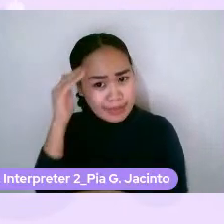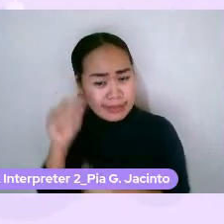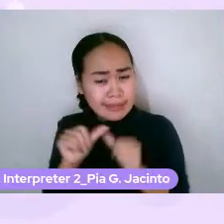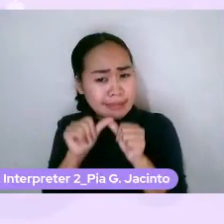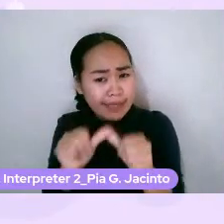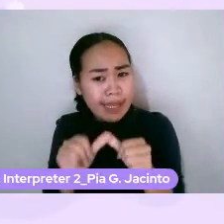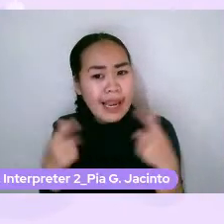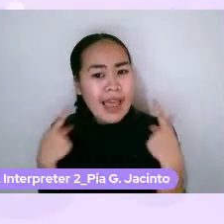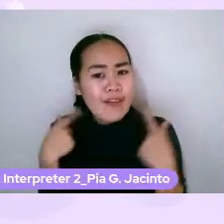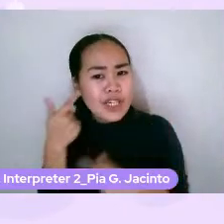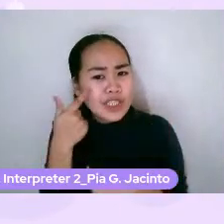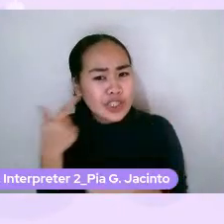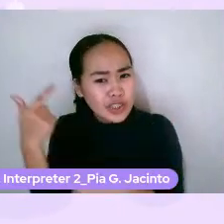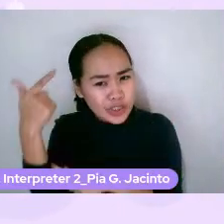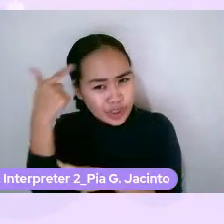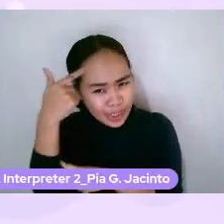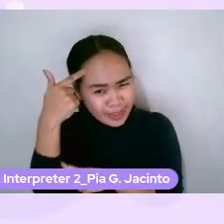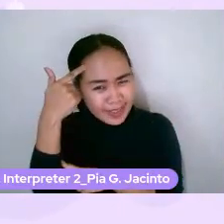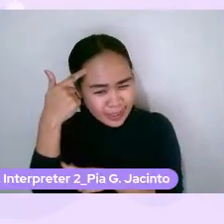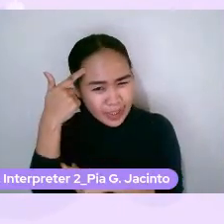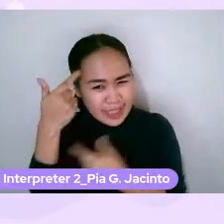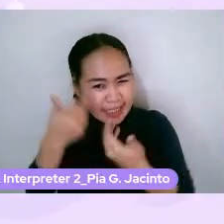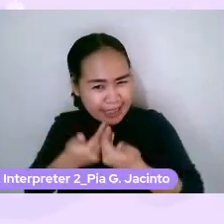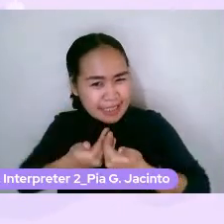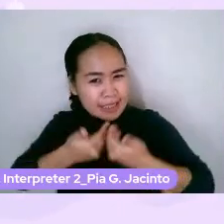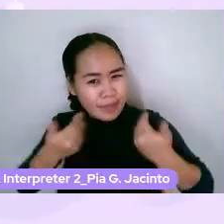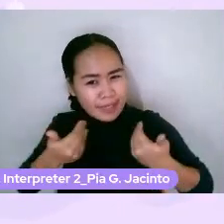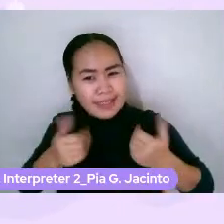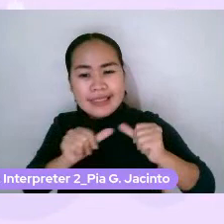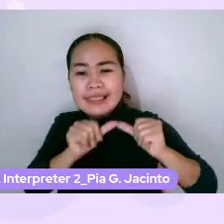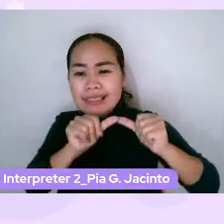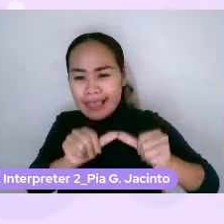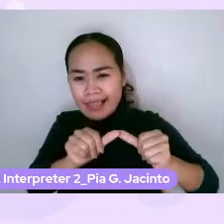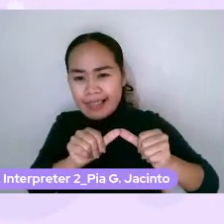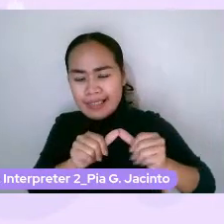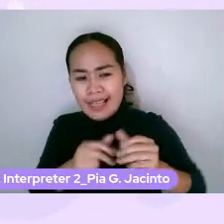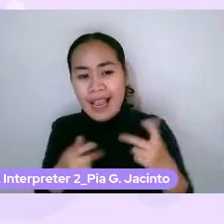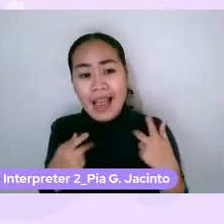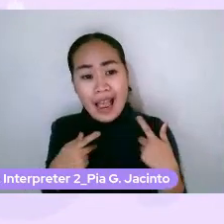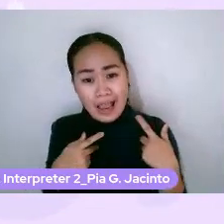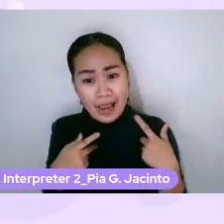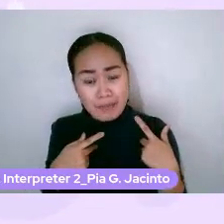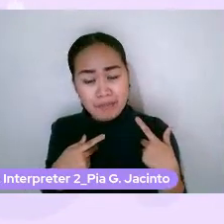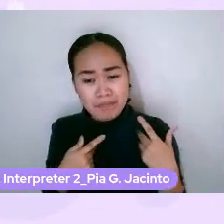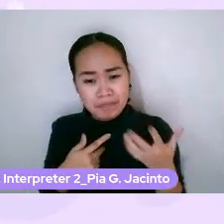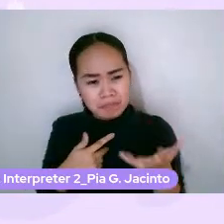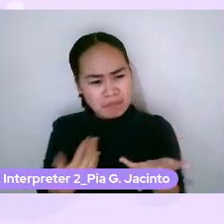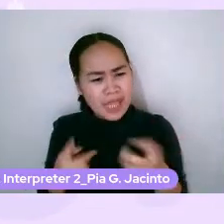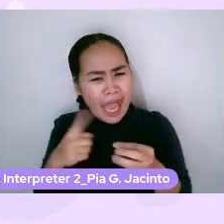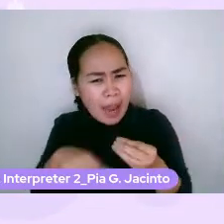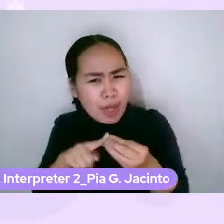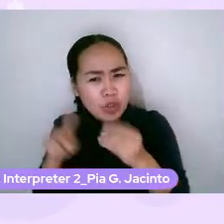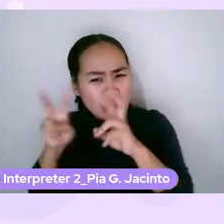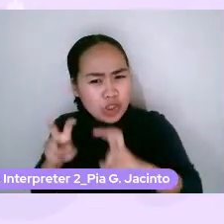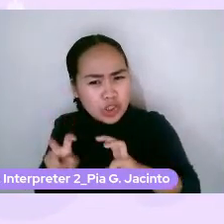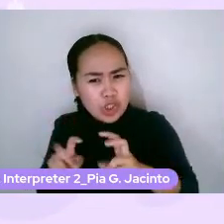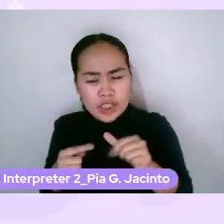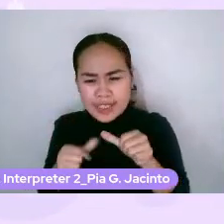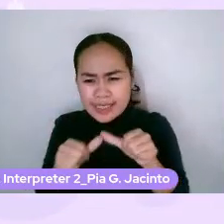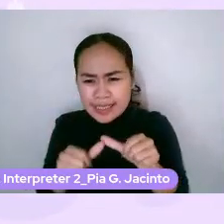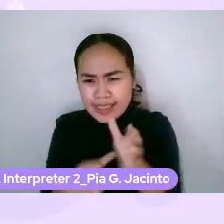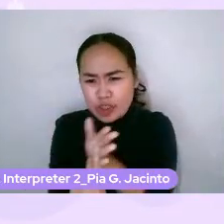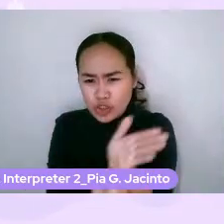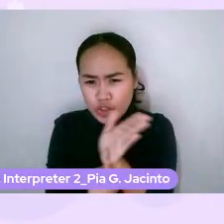digital divide still exists. Studies show that there is still a discrepancy in ICT skills, in the positions held